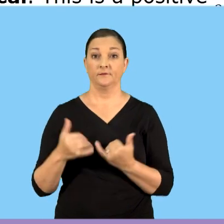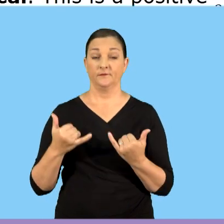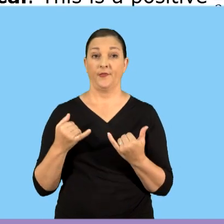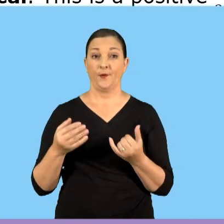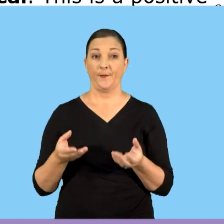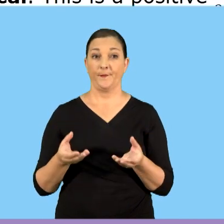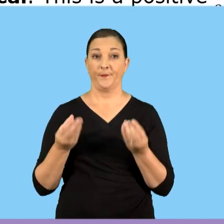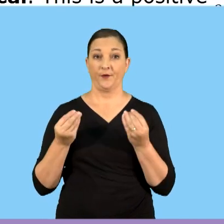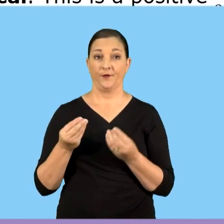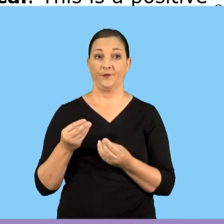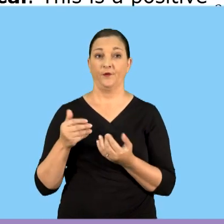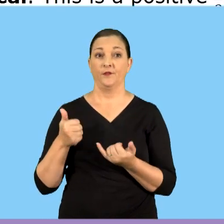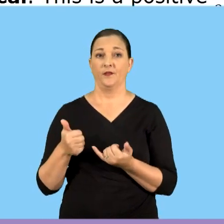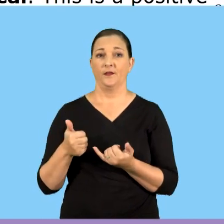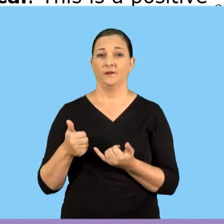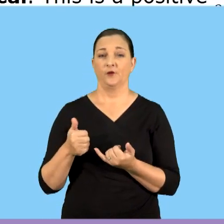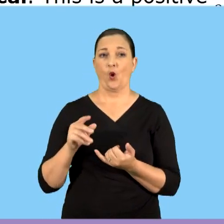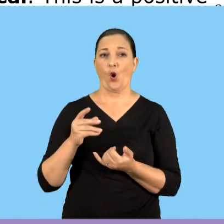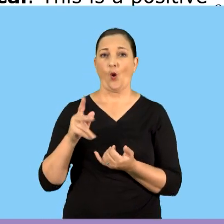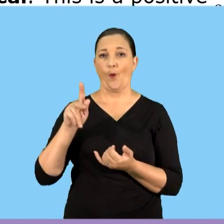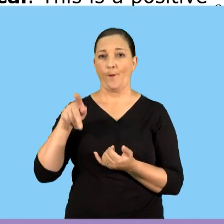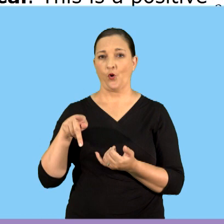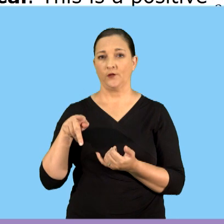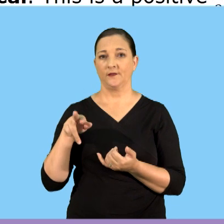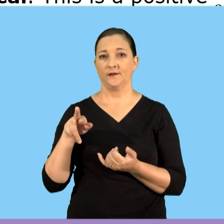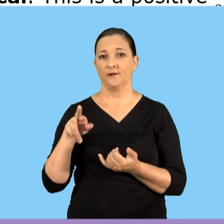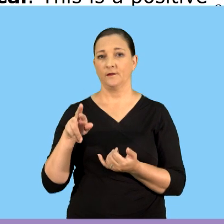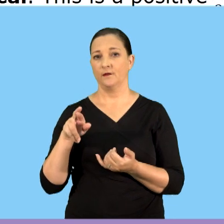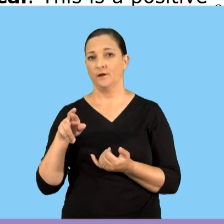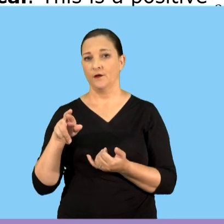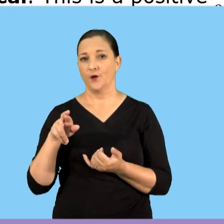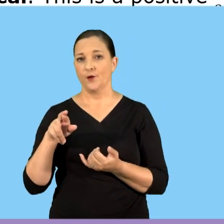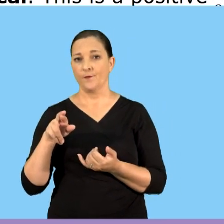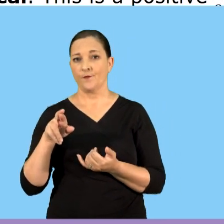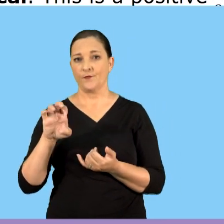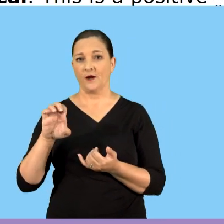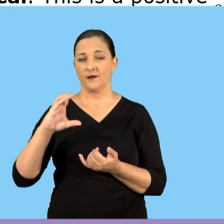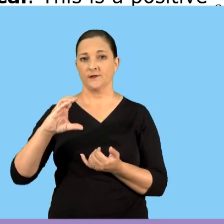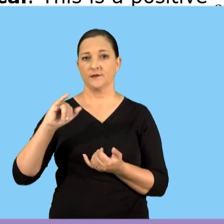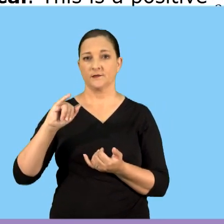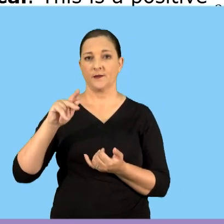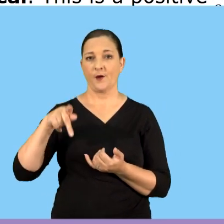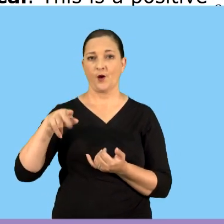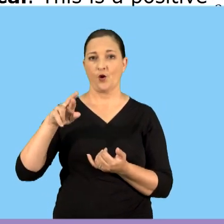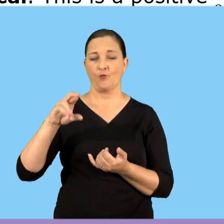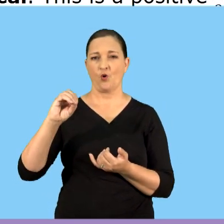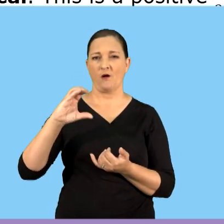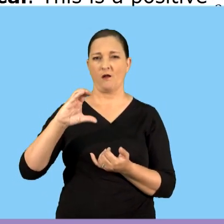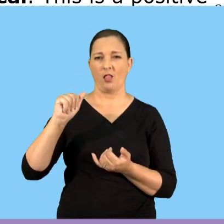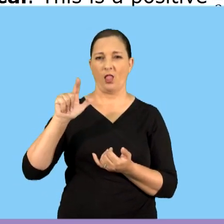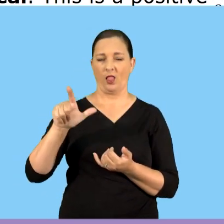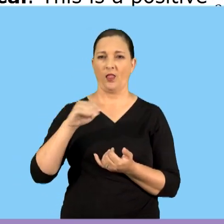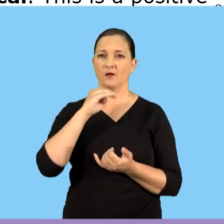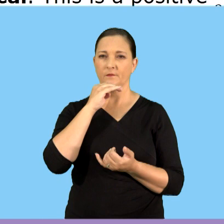To get a positive 1, the signs must be the same. So when we are talking about a reciprocal, it means that if